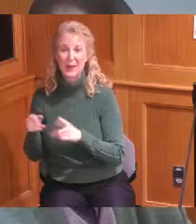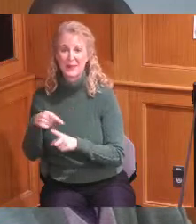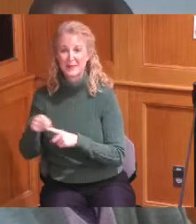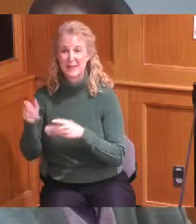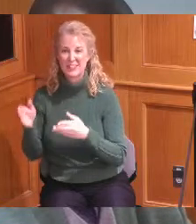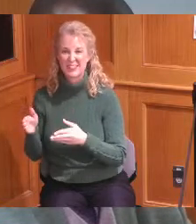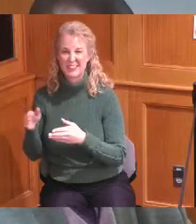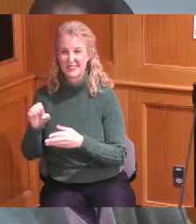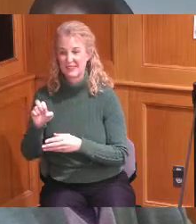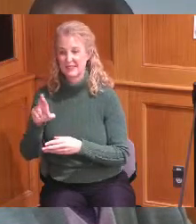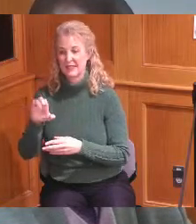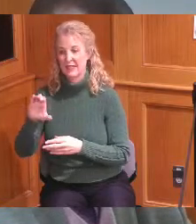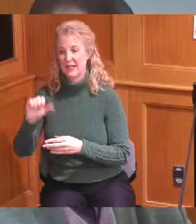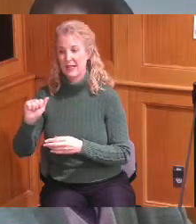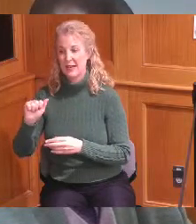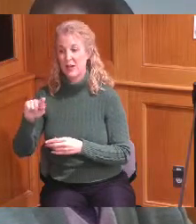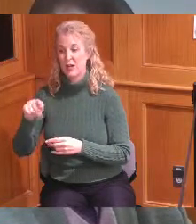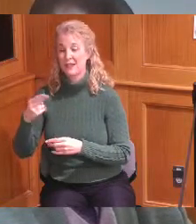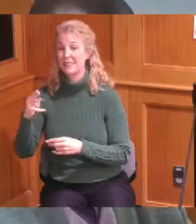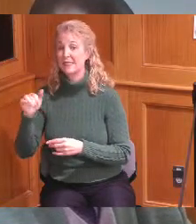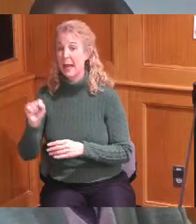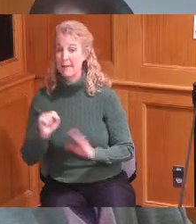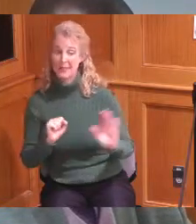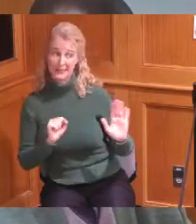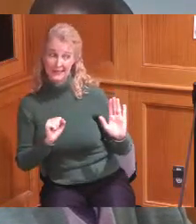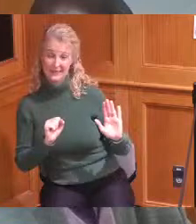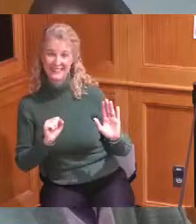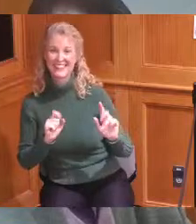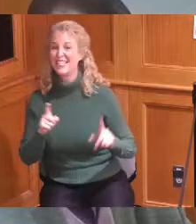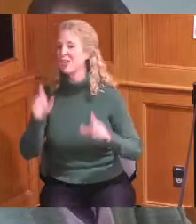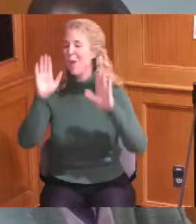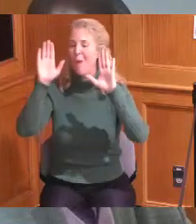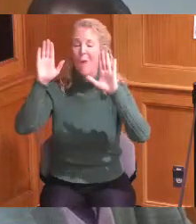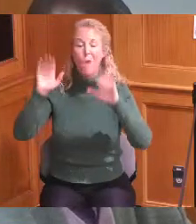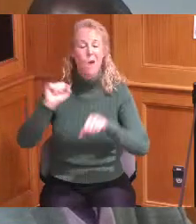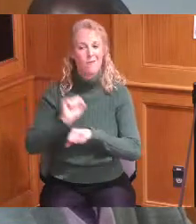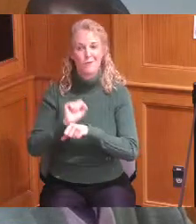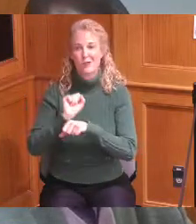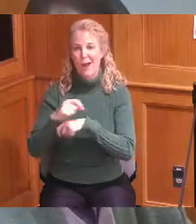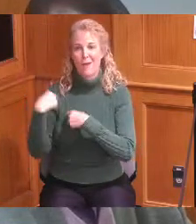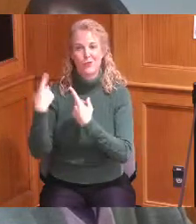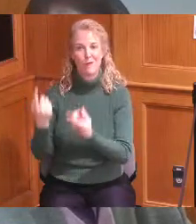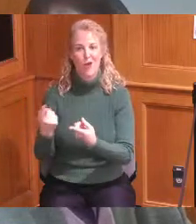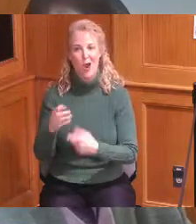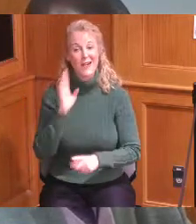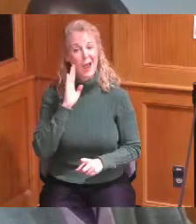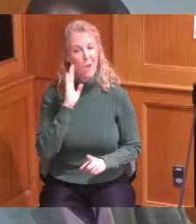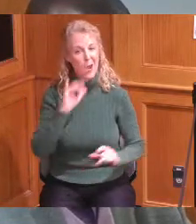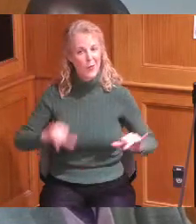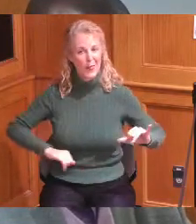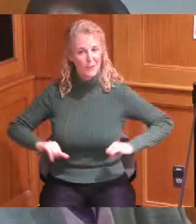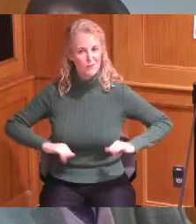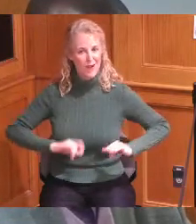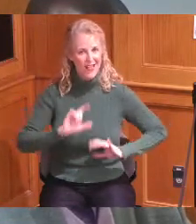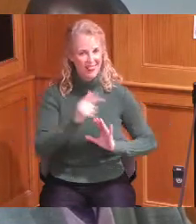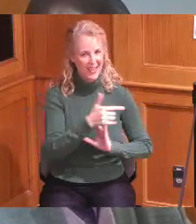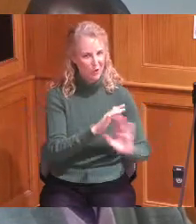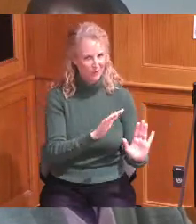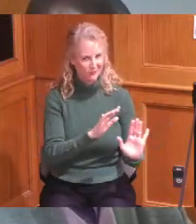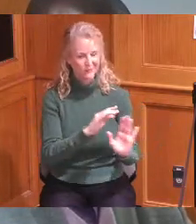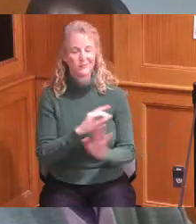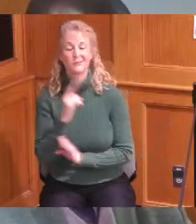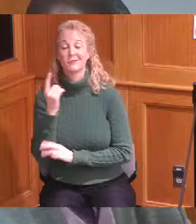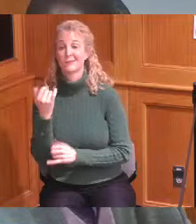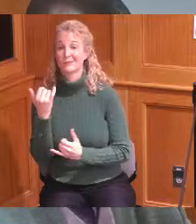specialist here, Erica Thomas, and I want her to wave. She is doing a fantastic job, and I'll talk more about her when I talk about the boldness.